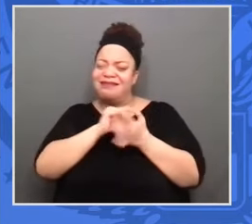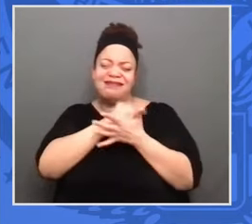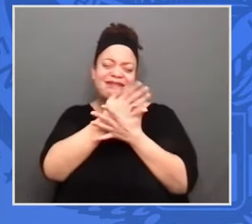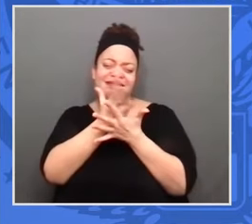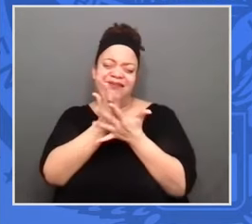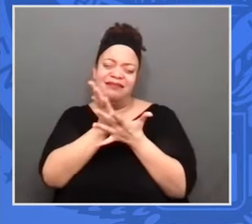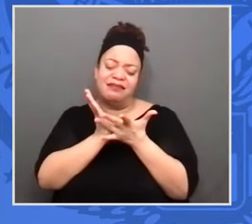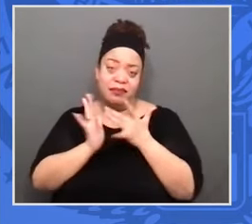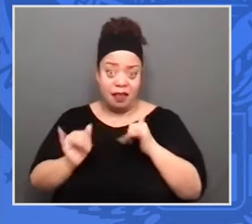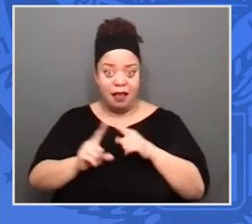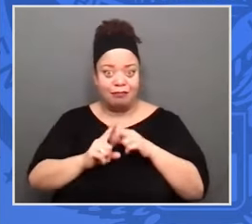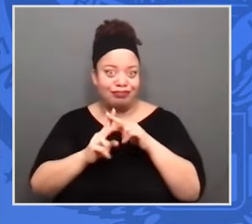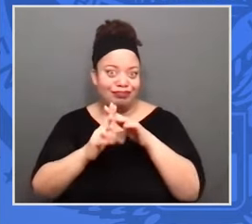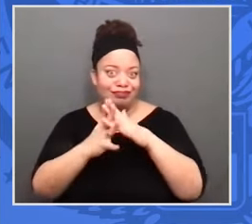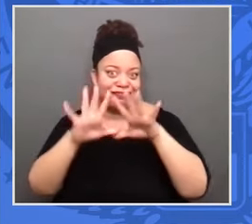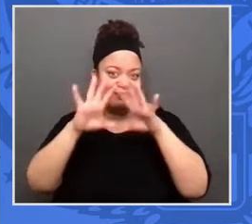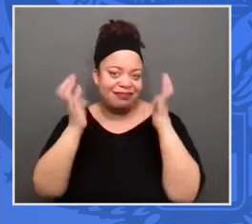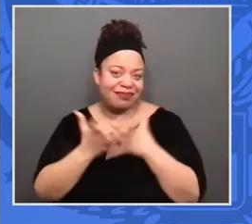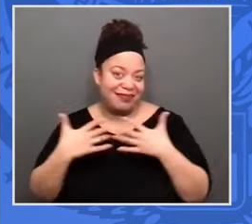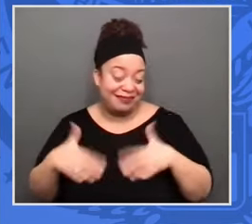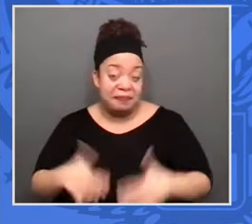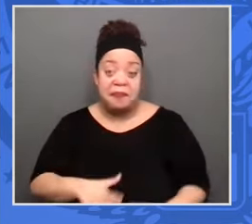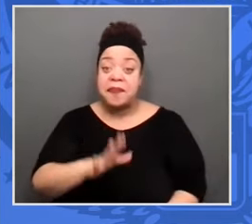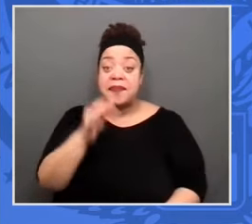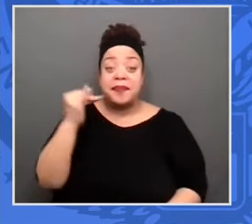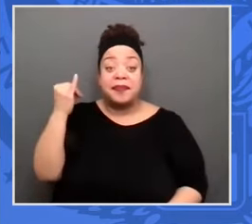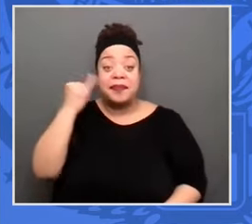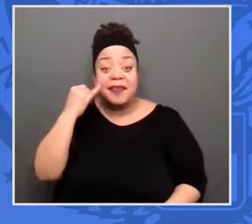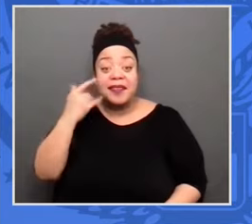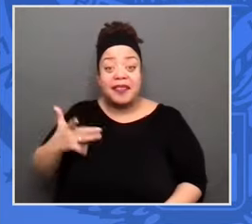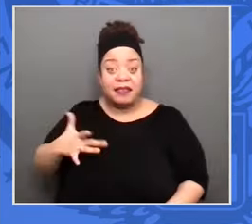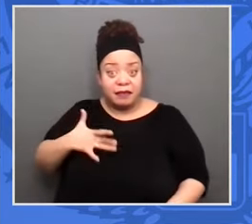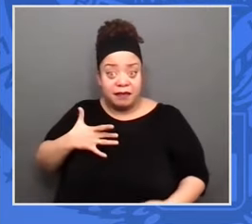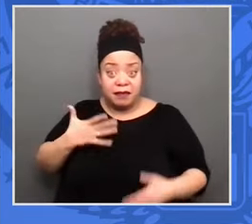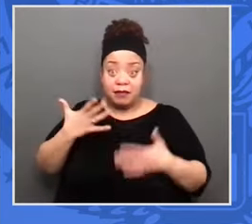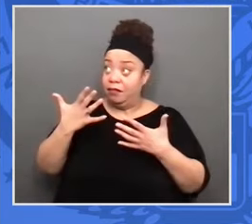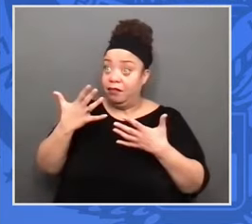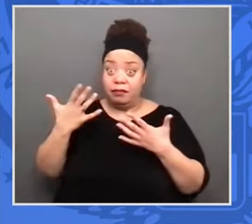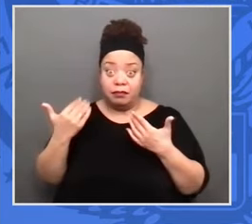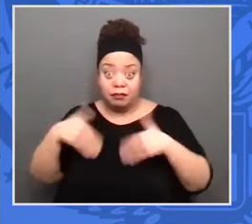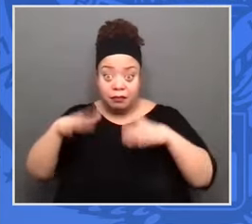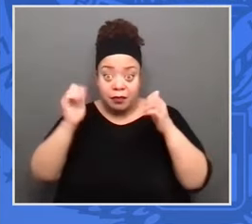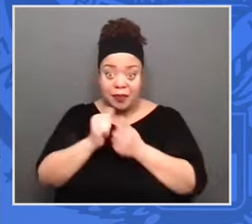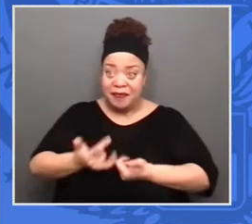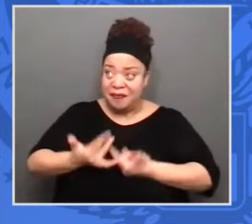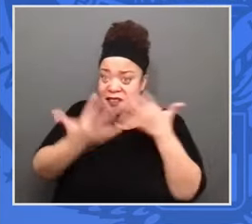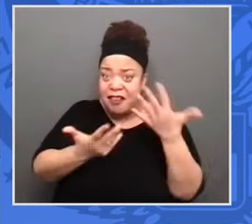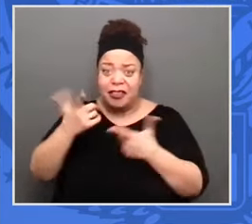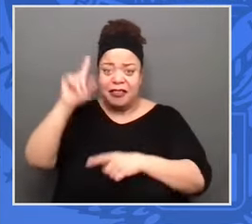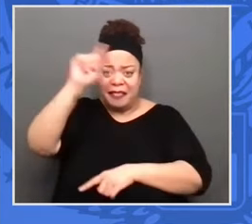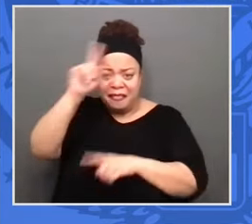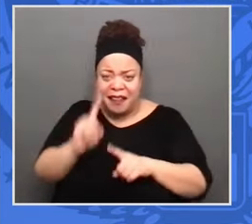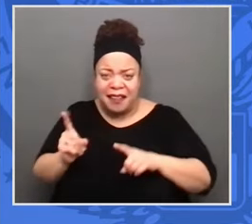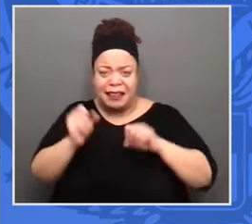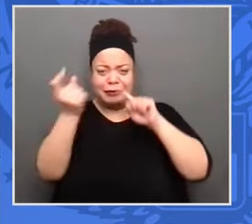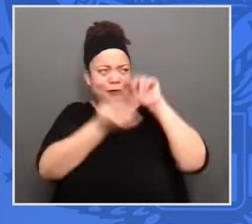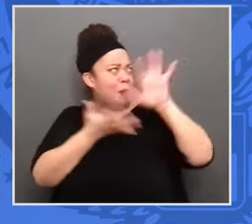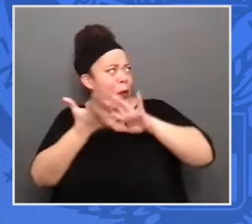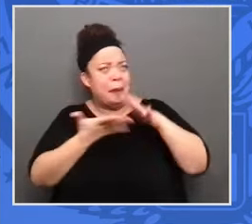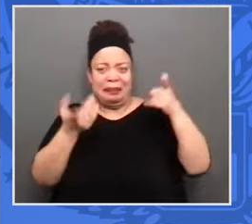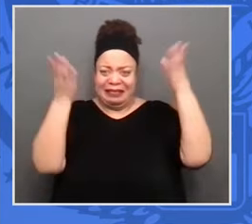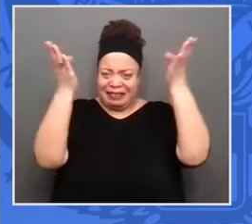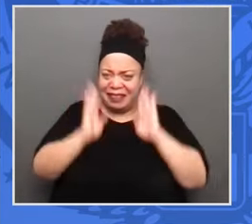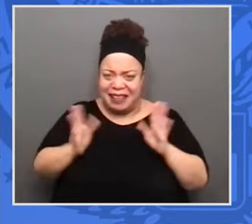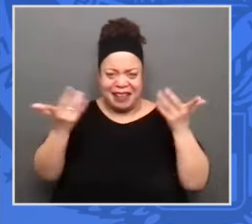there's fire on the mountain and lightning and storm and a God speaks from the sky, that means someone is hearing